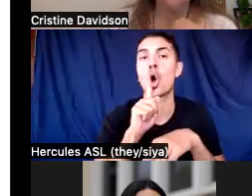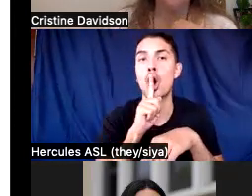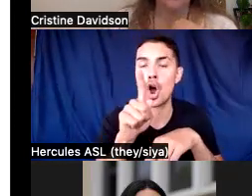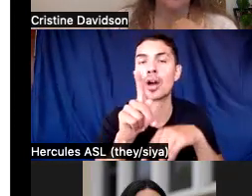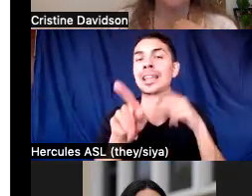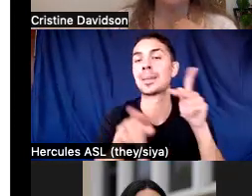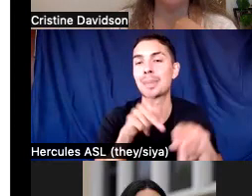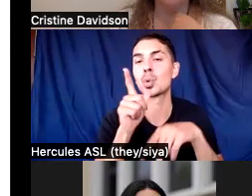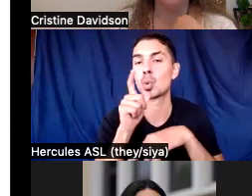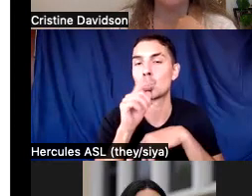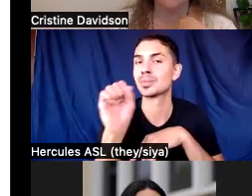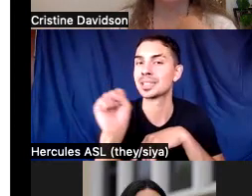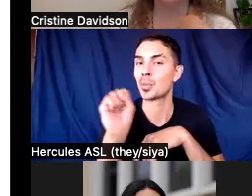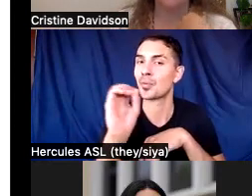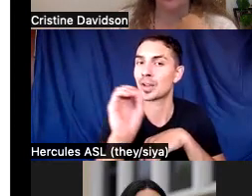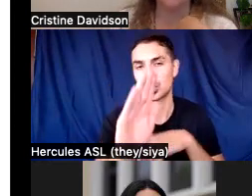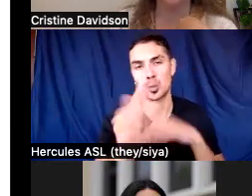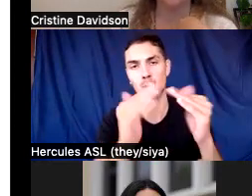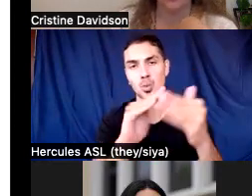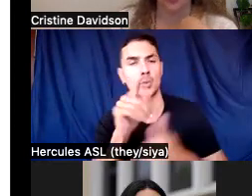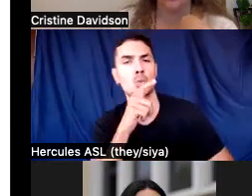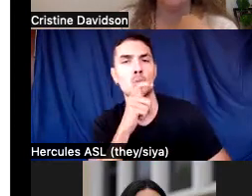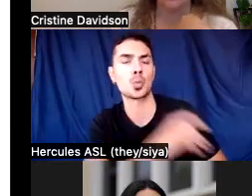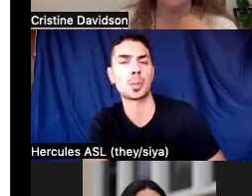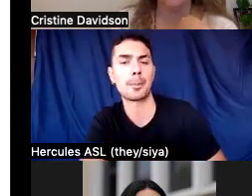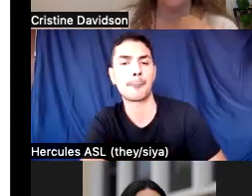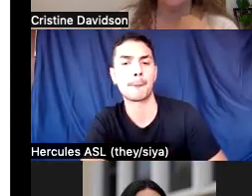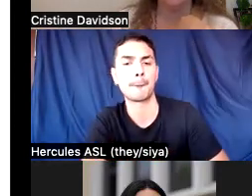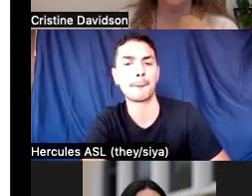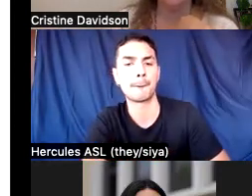but who are they? Having their character be drawn into question.